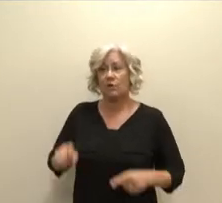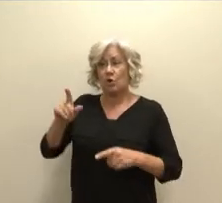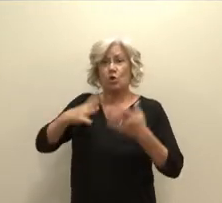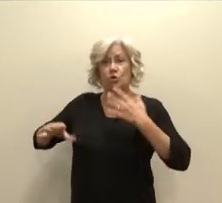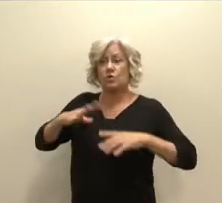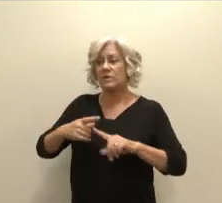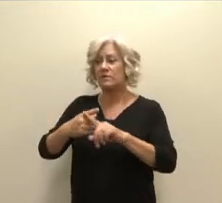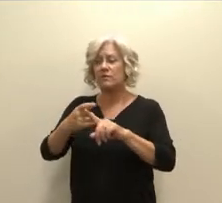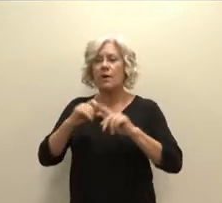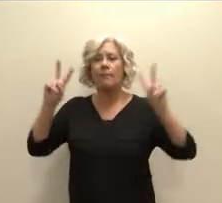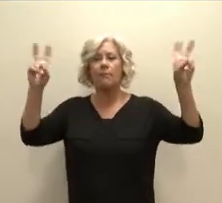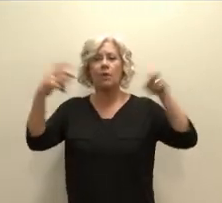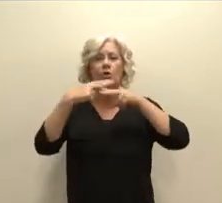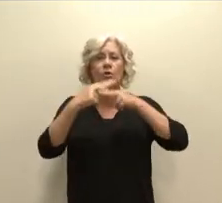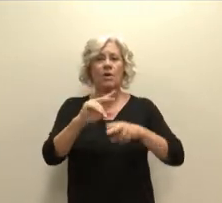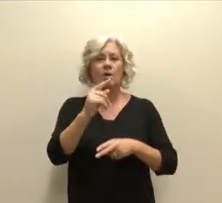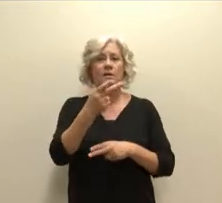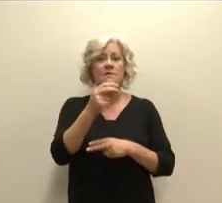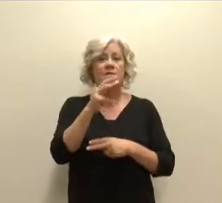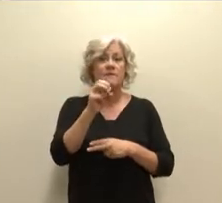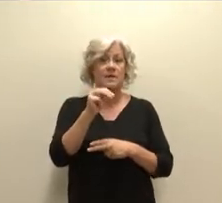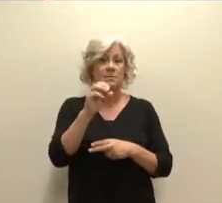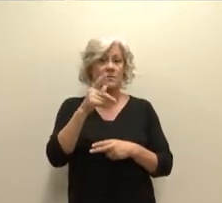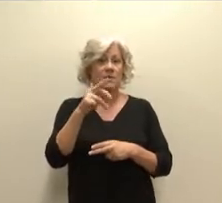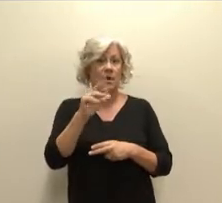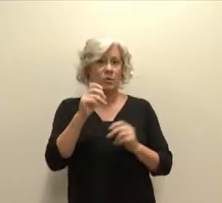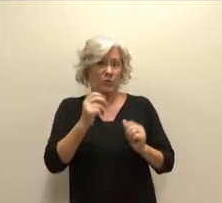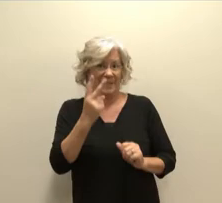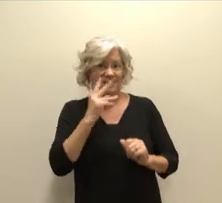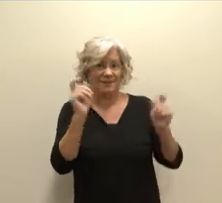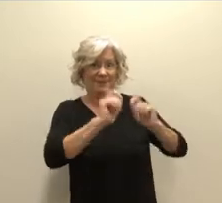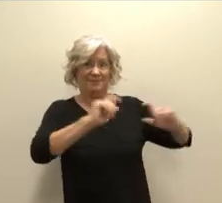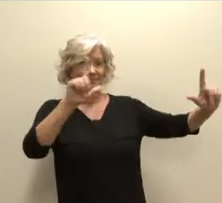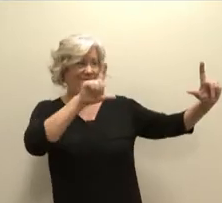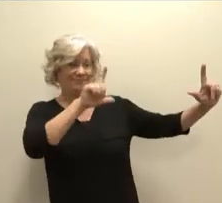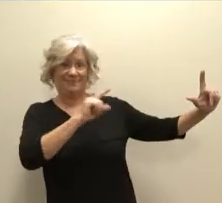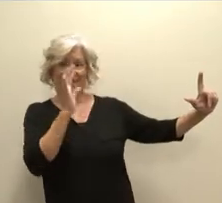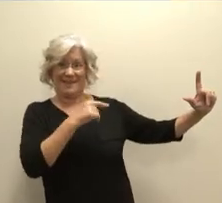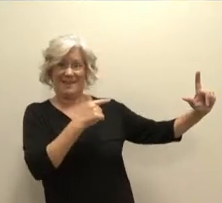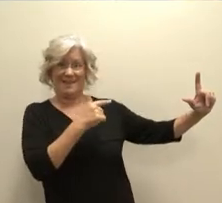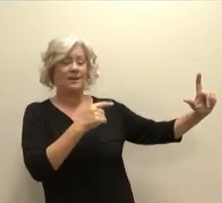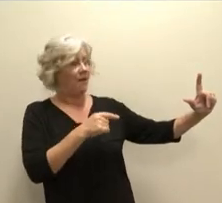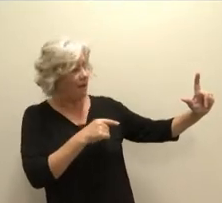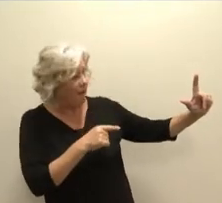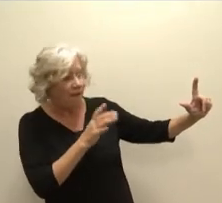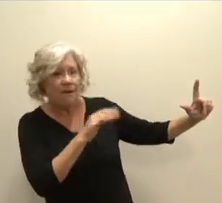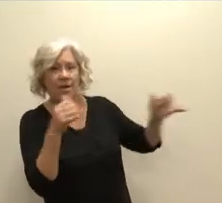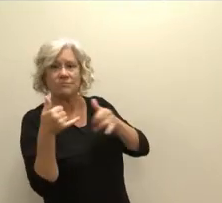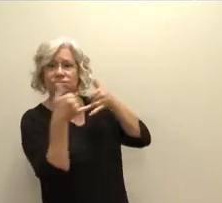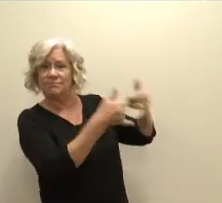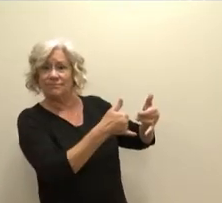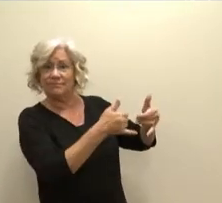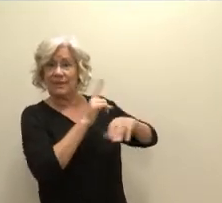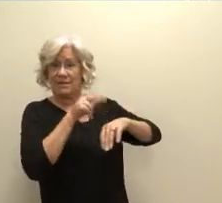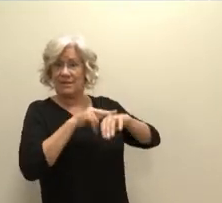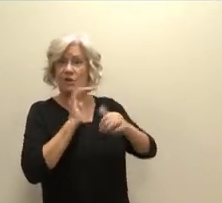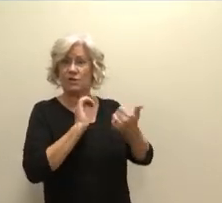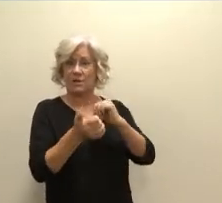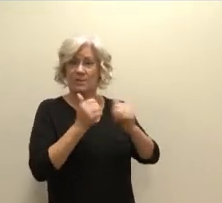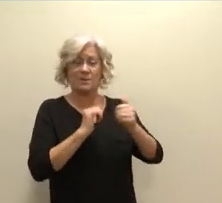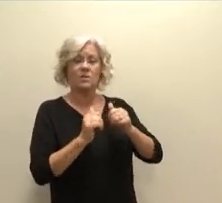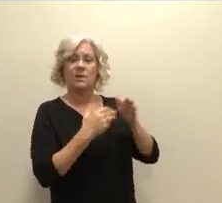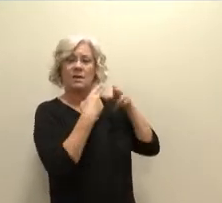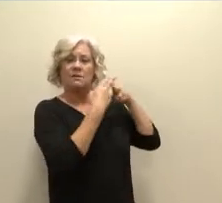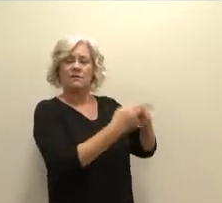The Phantom of the Opera, you can see it on the screens in front of you, this was awarded at the national competition a